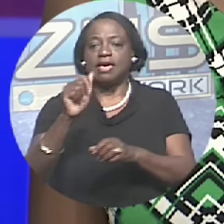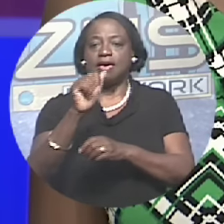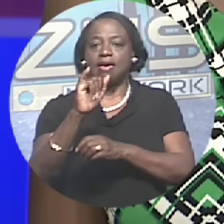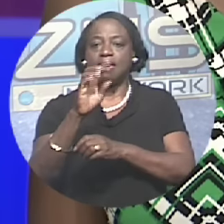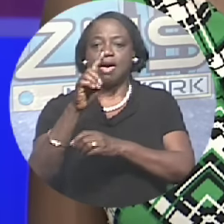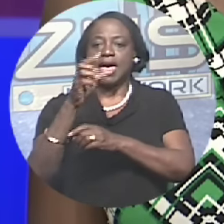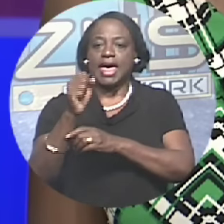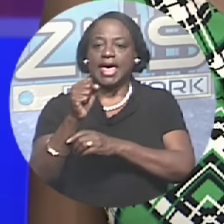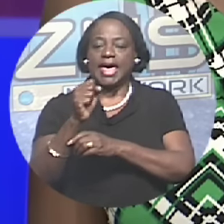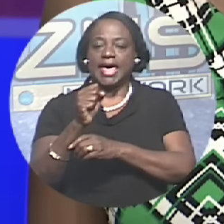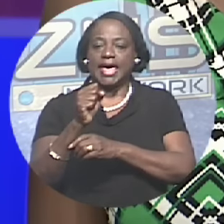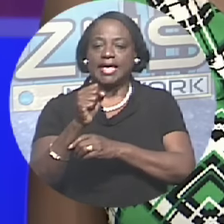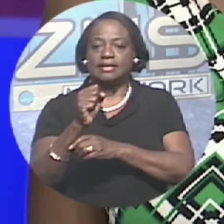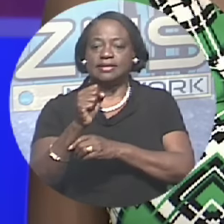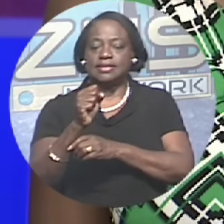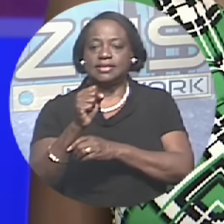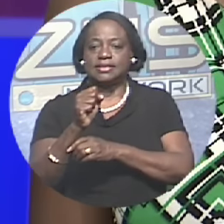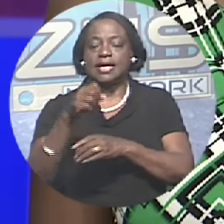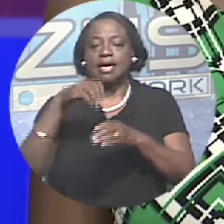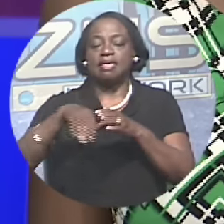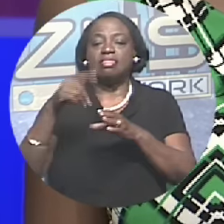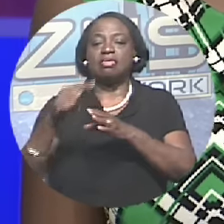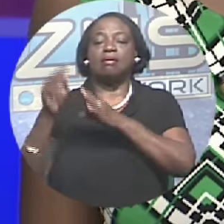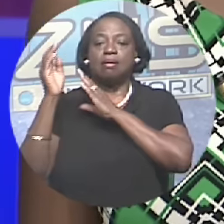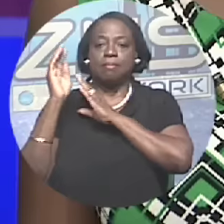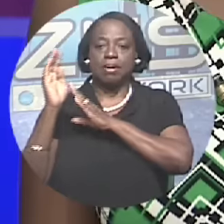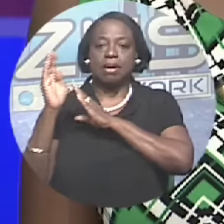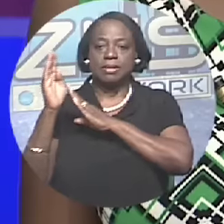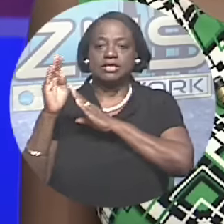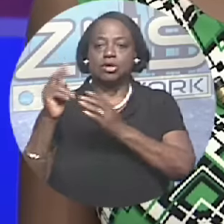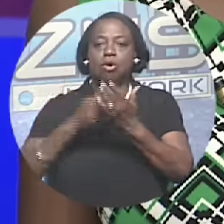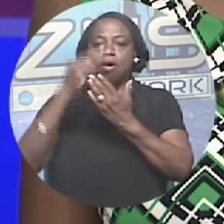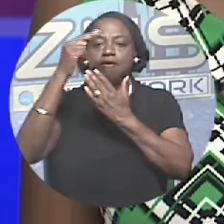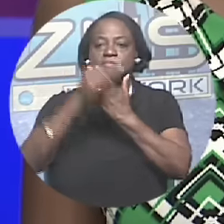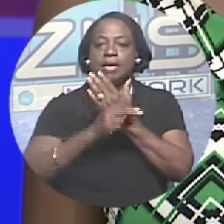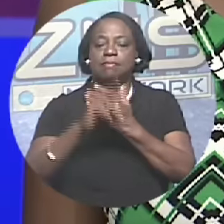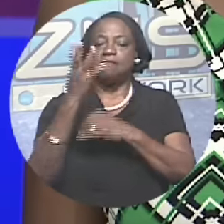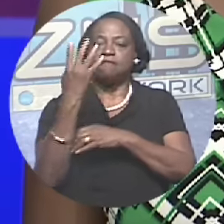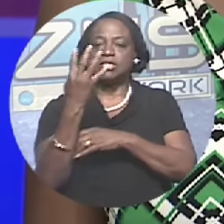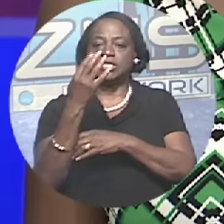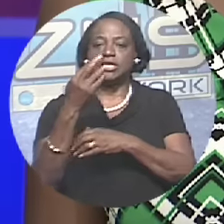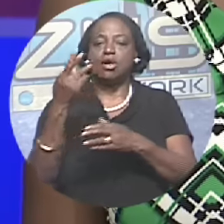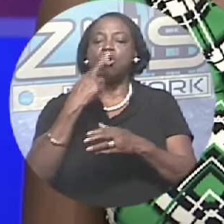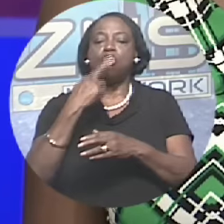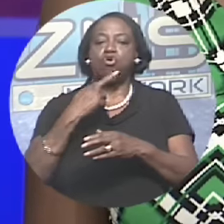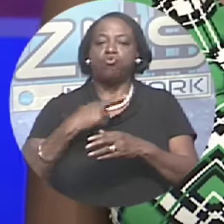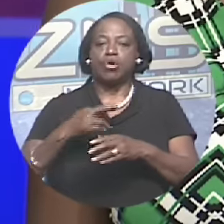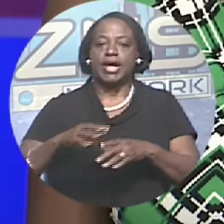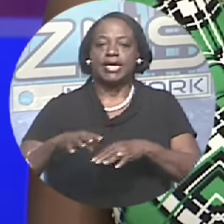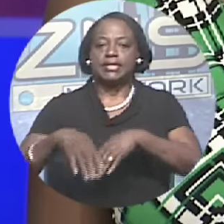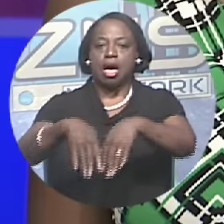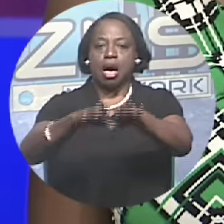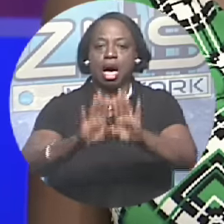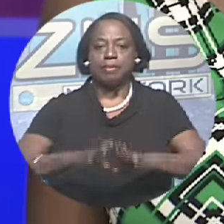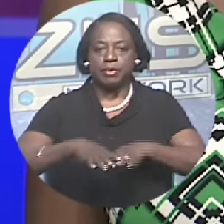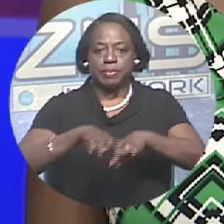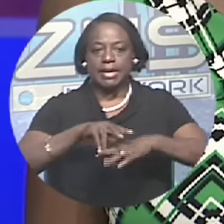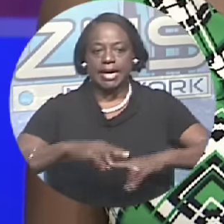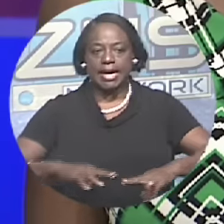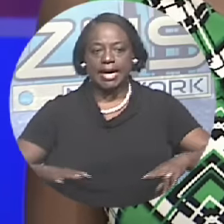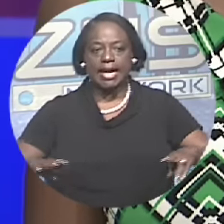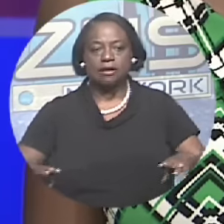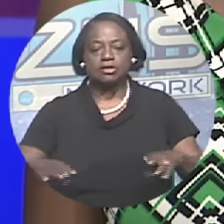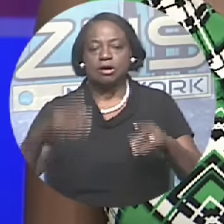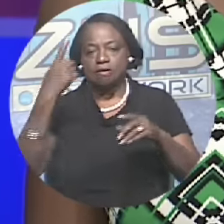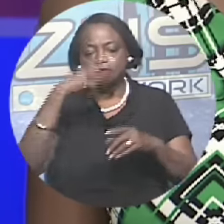and affected by HIV and AIDS in the Bahamas. On November 14th, the red carpet will be laid out for a night of luxury at the